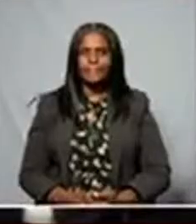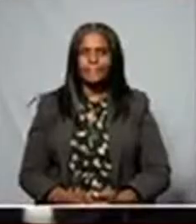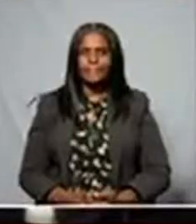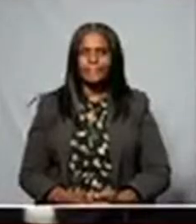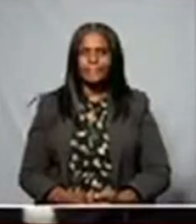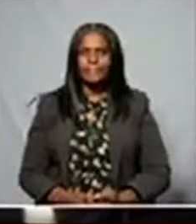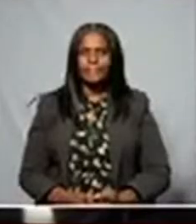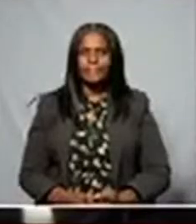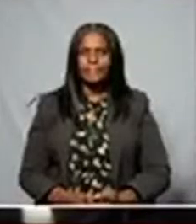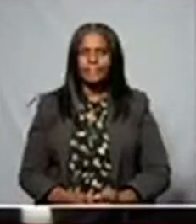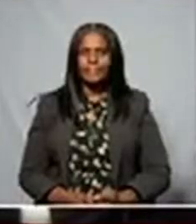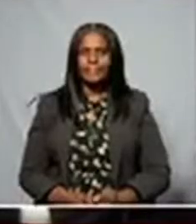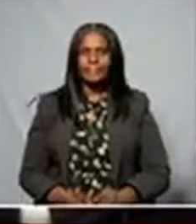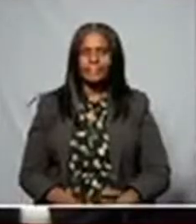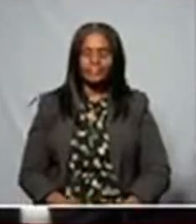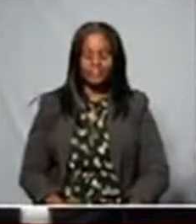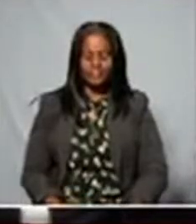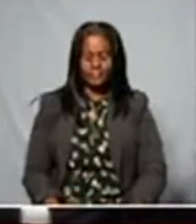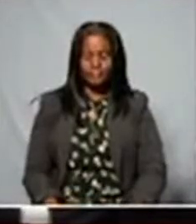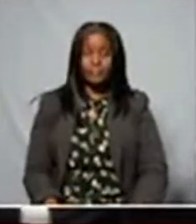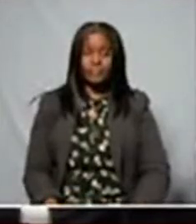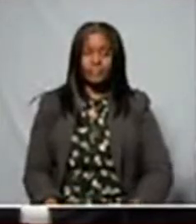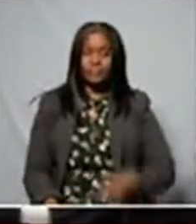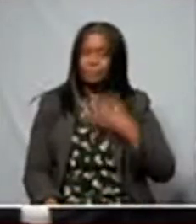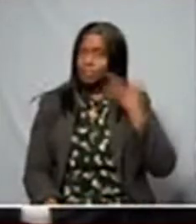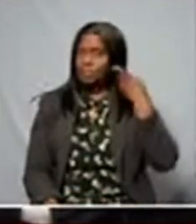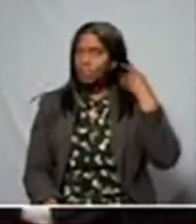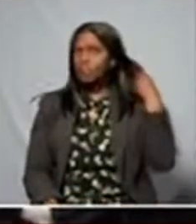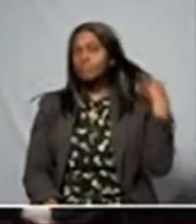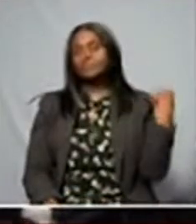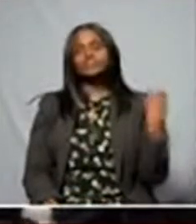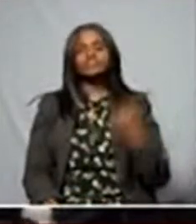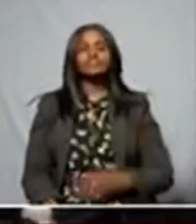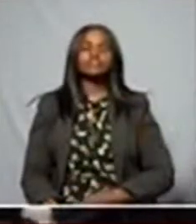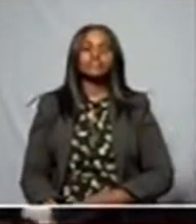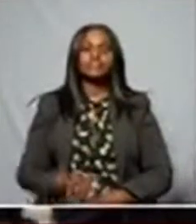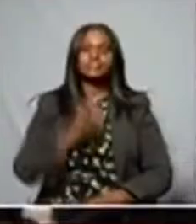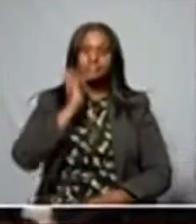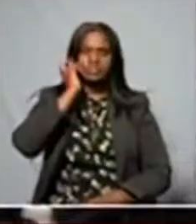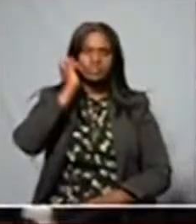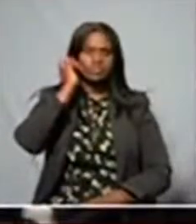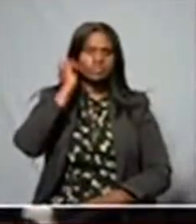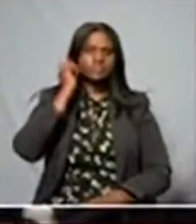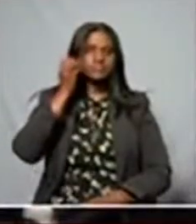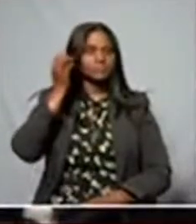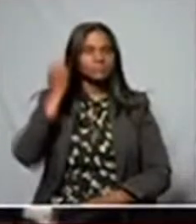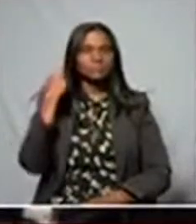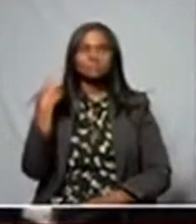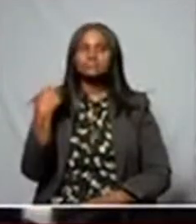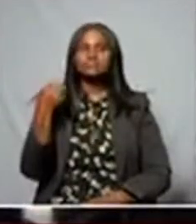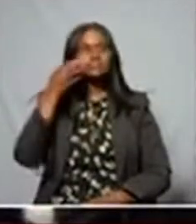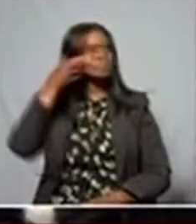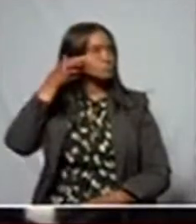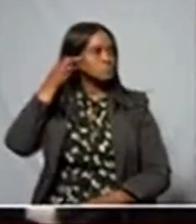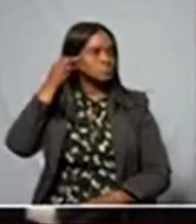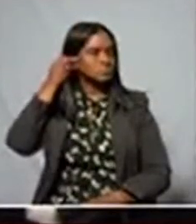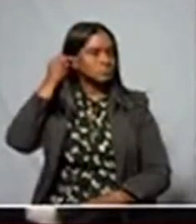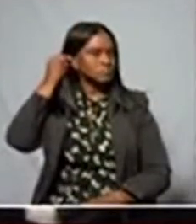Thank you. Good morning, Chair. Good morning, PS and the team. My name is Alan Mulwenge from the Parliamentary Budget